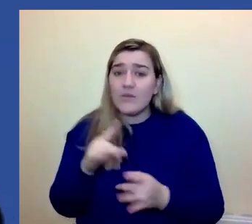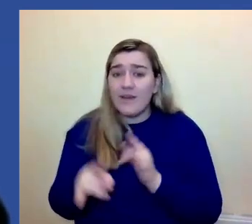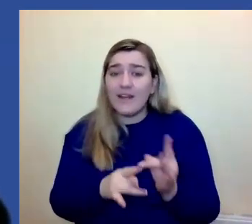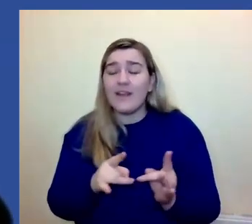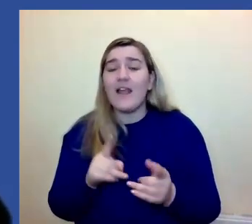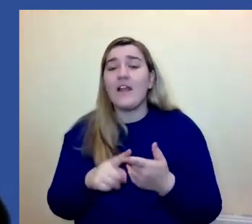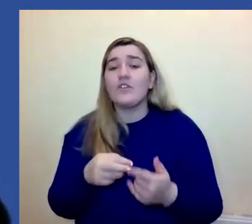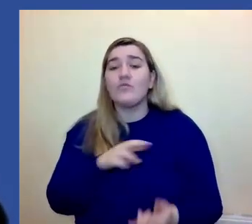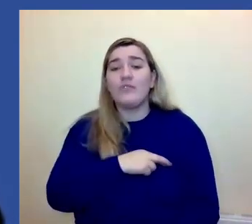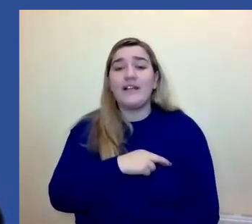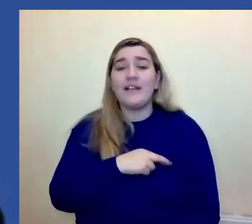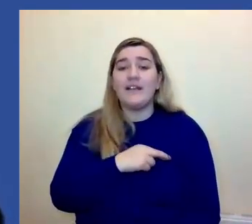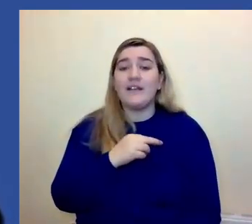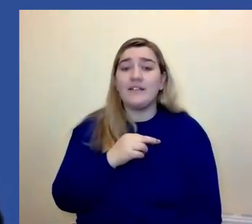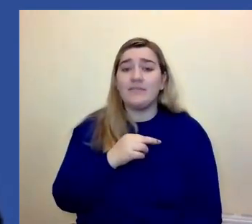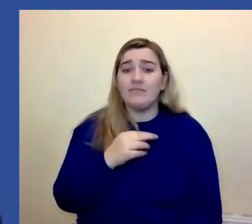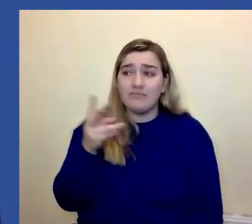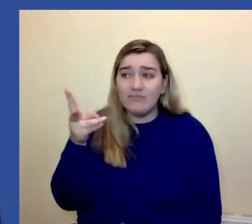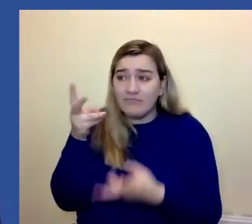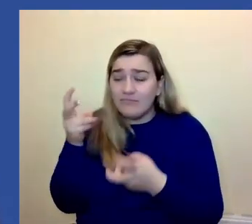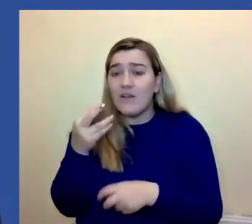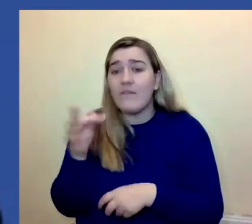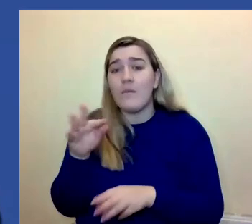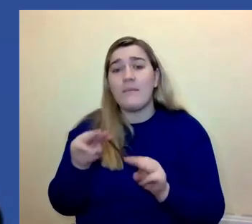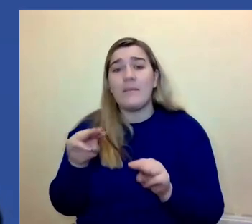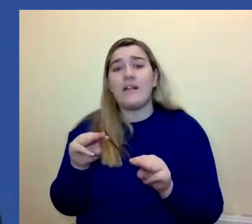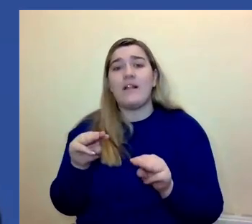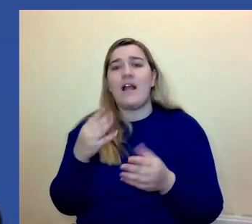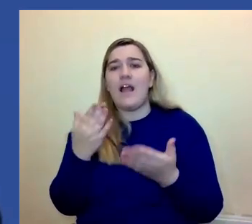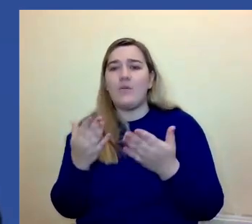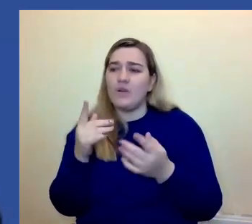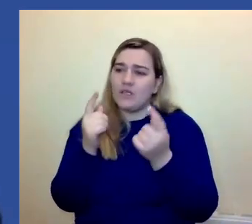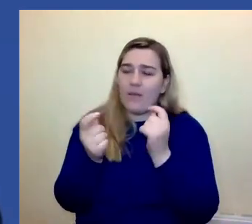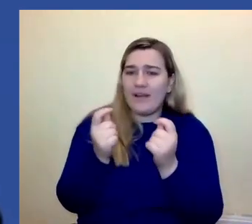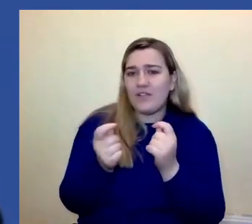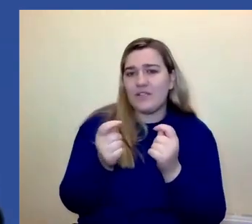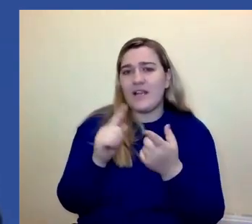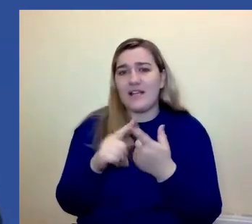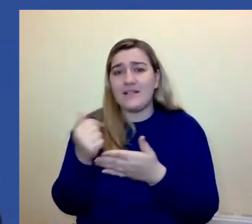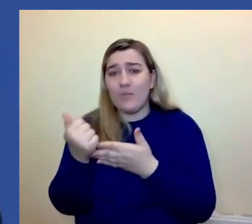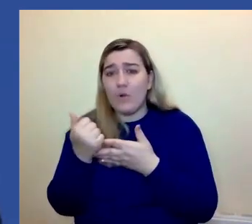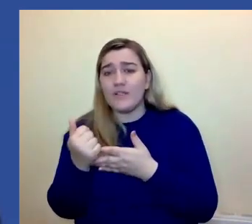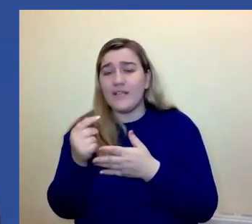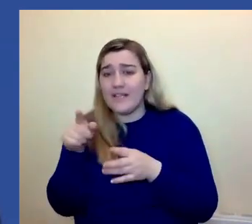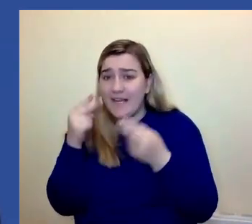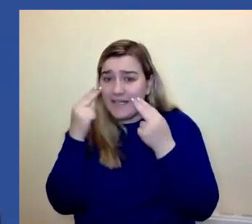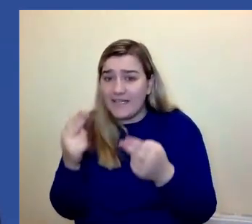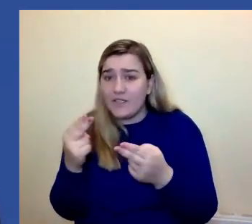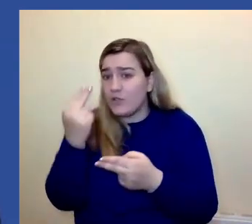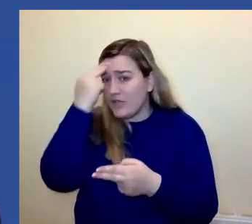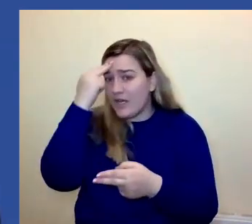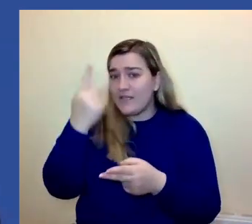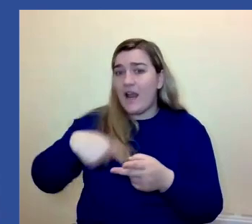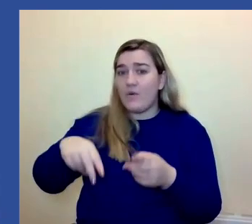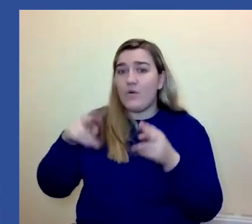suppose really hearing from people about what accommodations people need and support people need to understand our rights